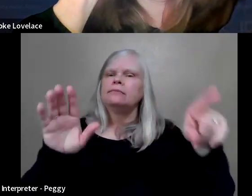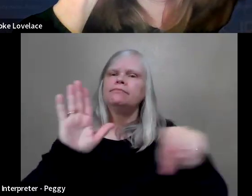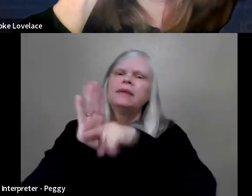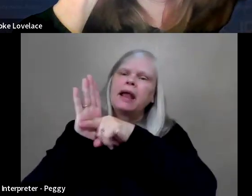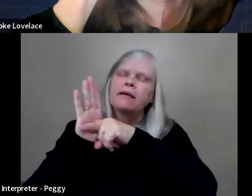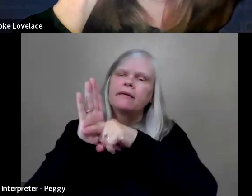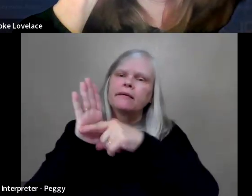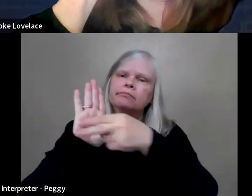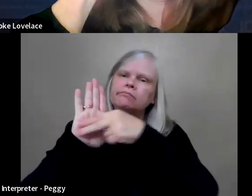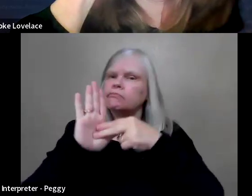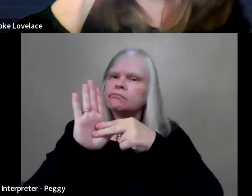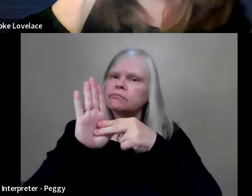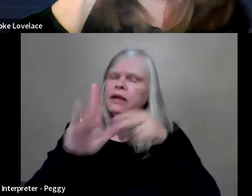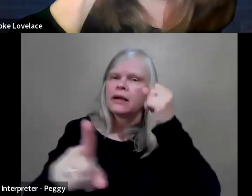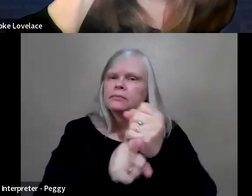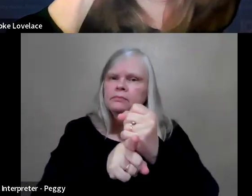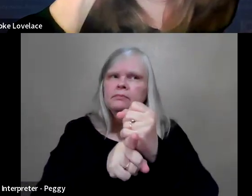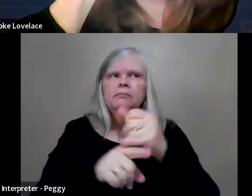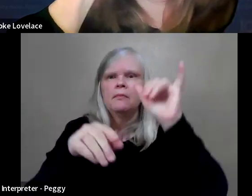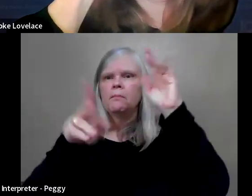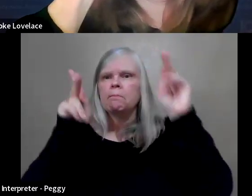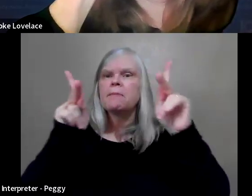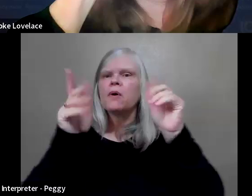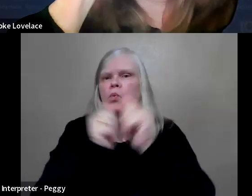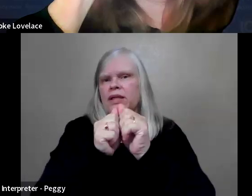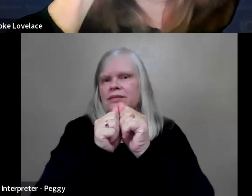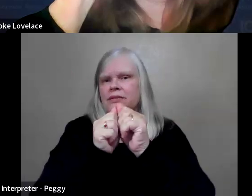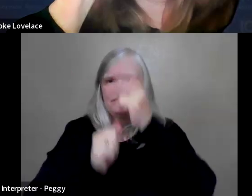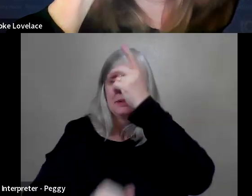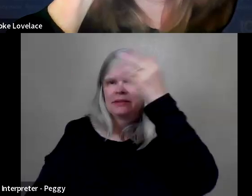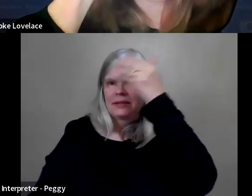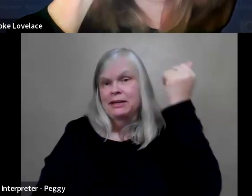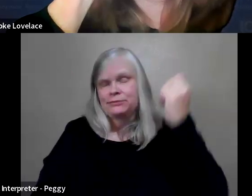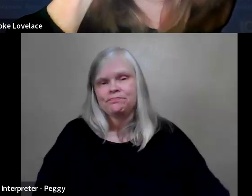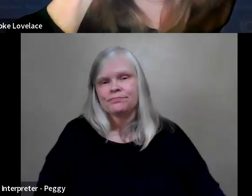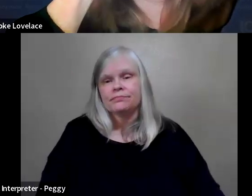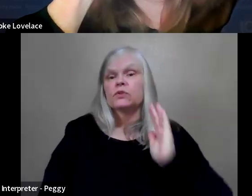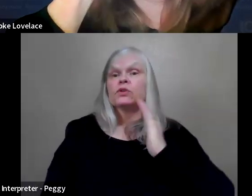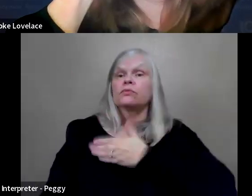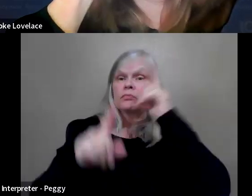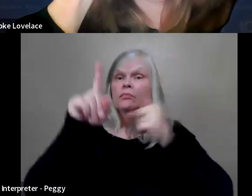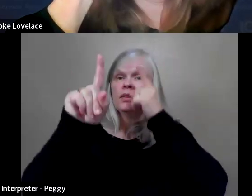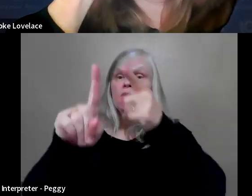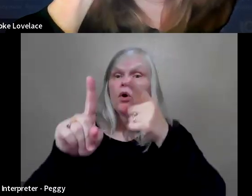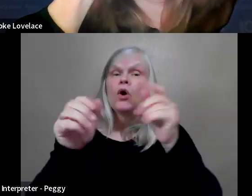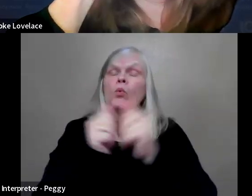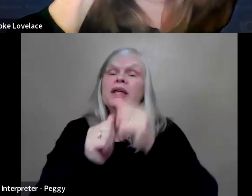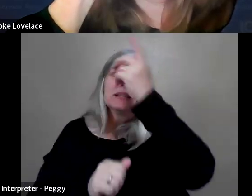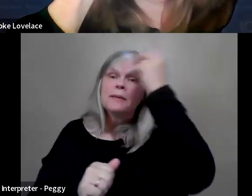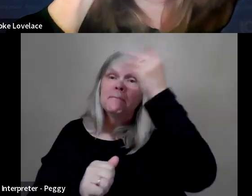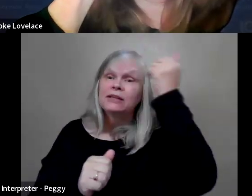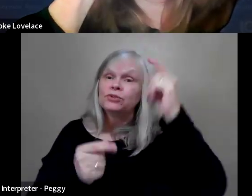impacting individuals living with dementia. So part of our goal with Dementia Friends is